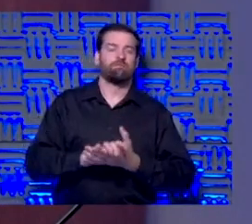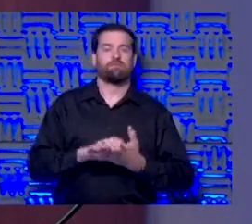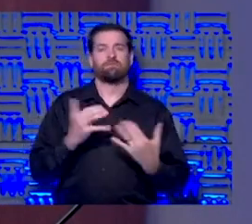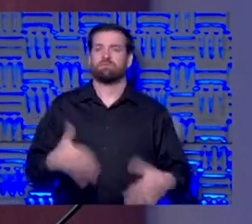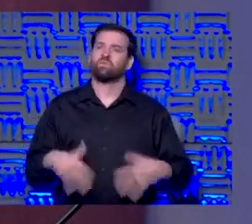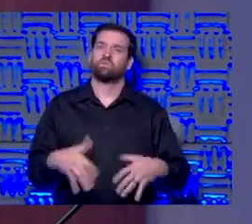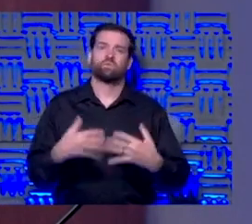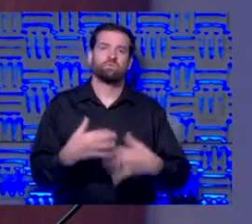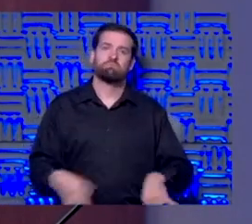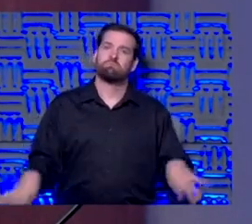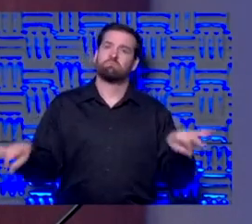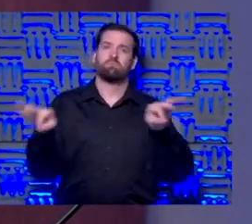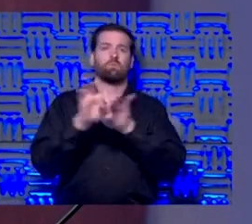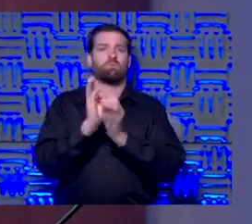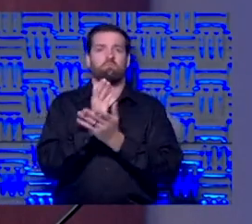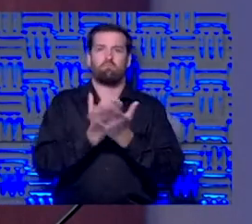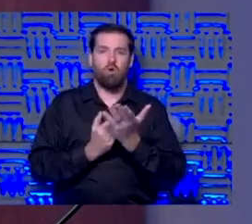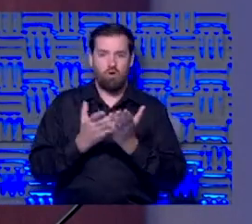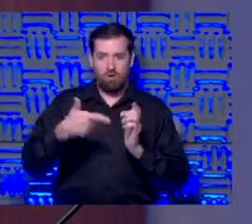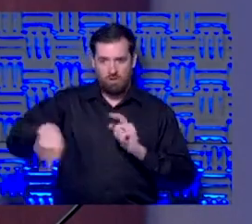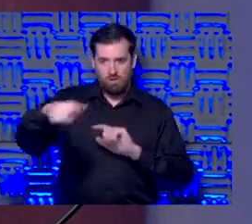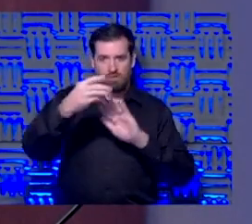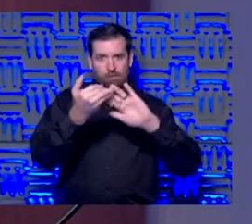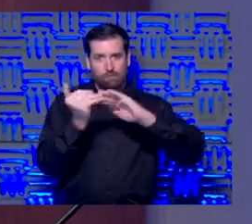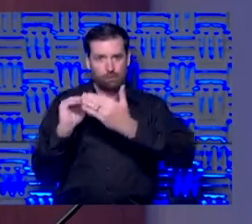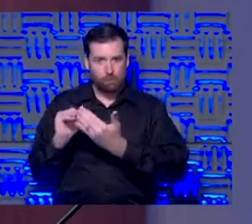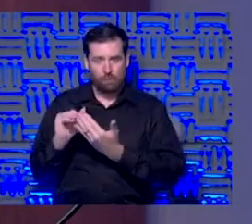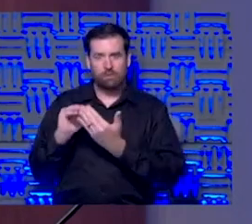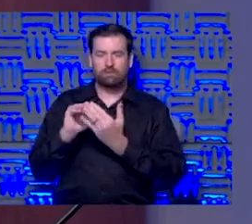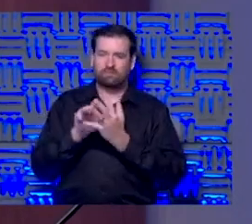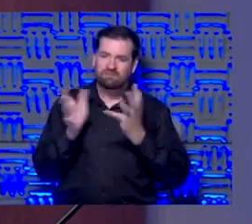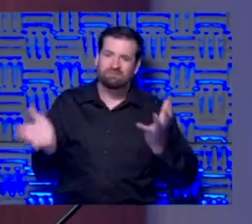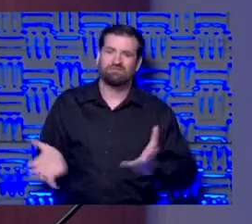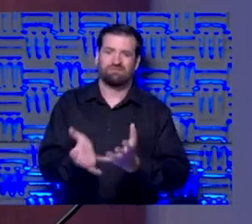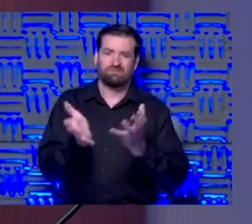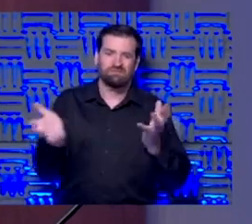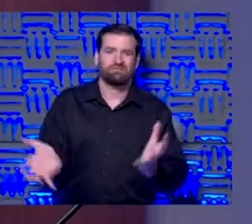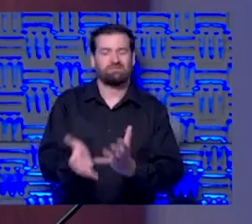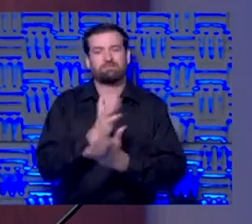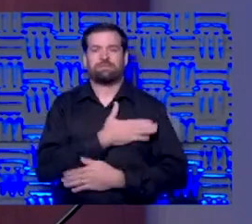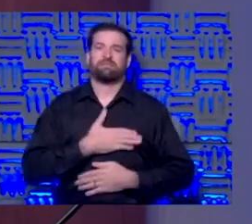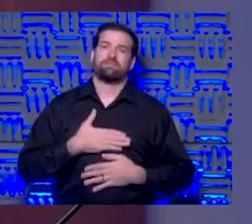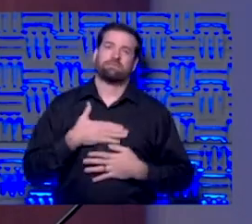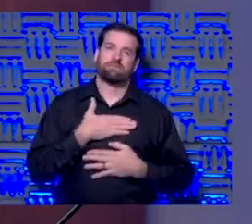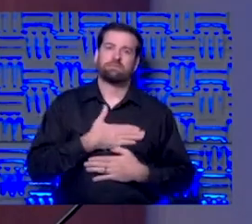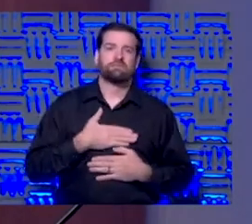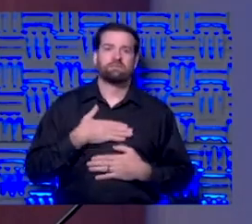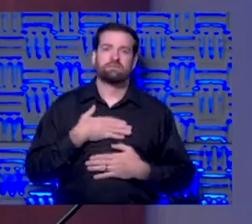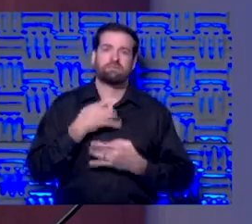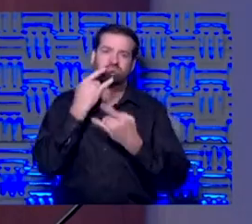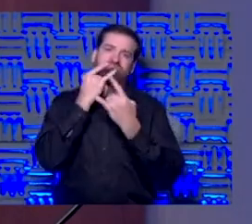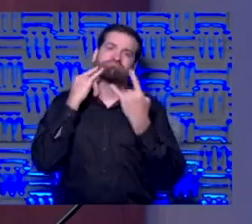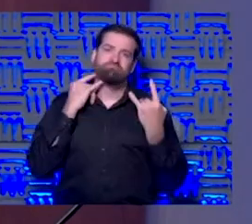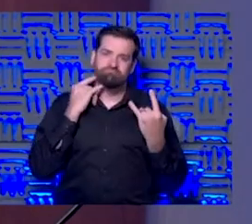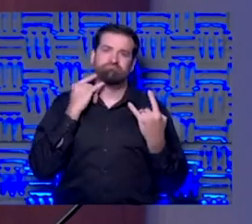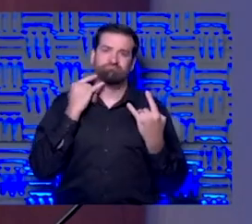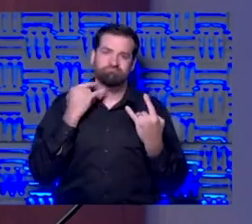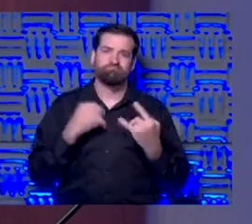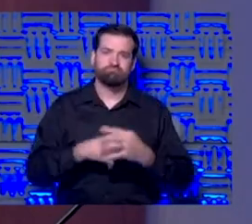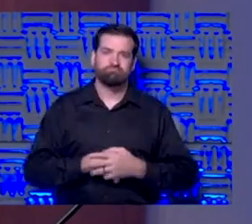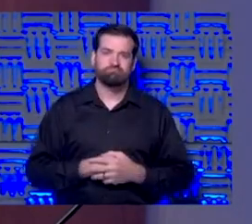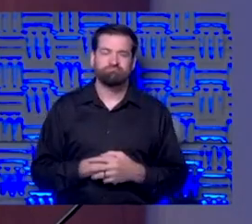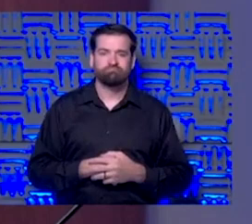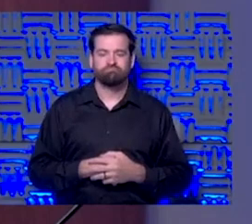part of what we do as a community, and are urging everybody to take heed of that order